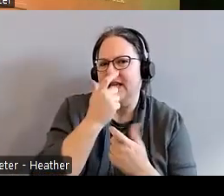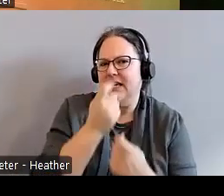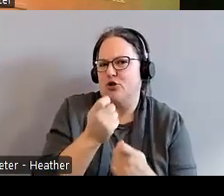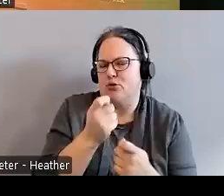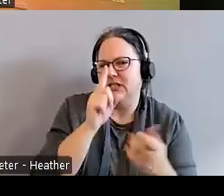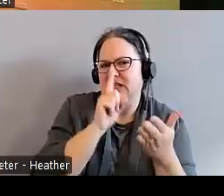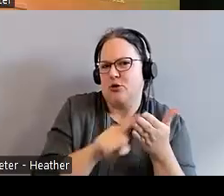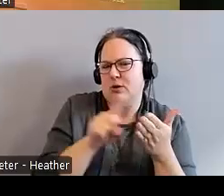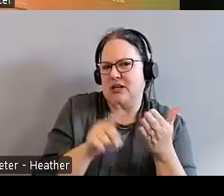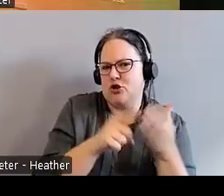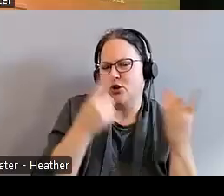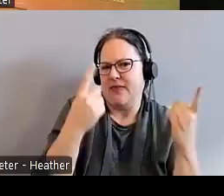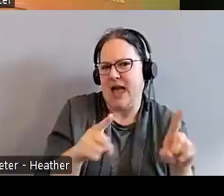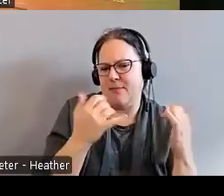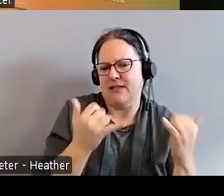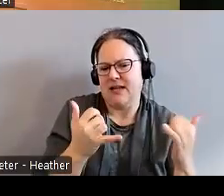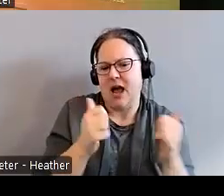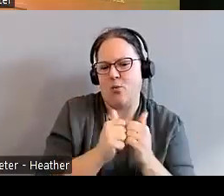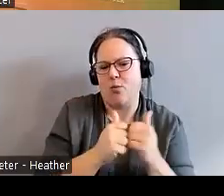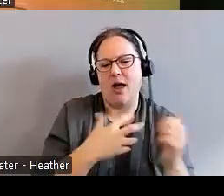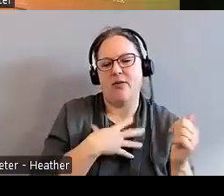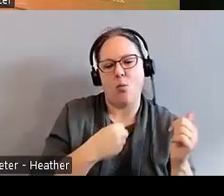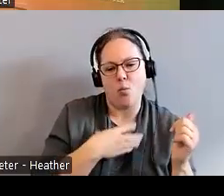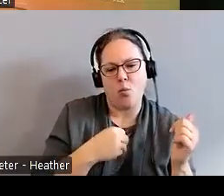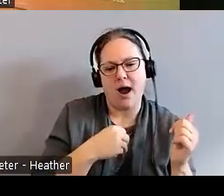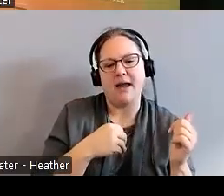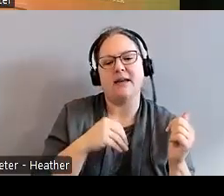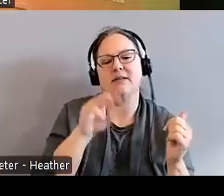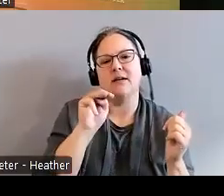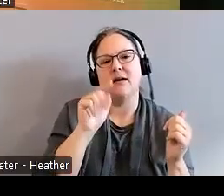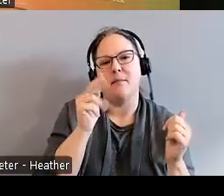on white matter intensities in retinal tissue, which can be